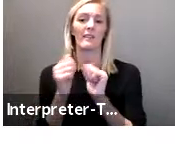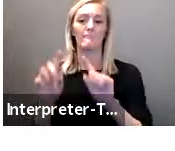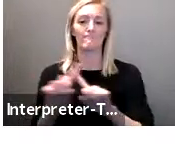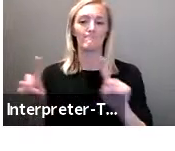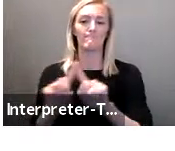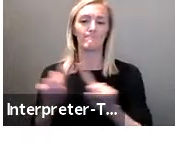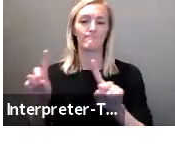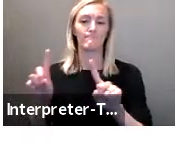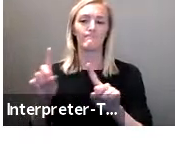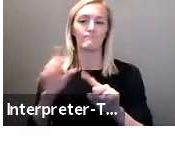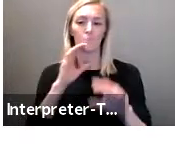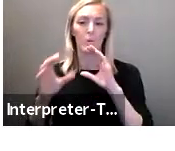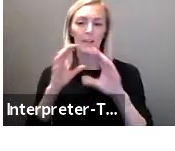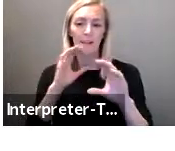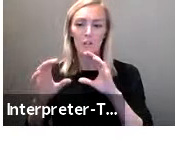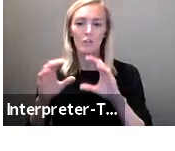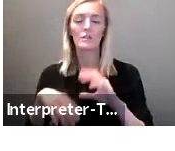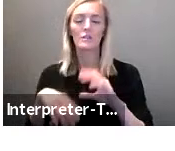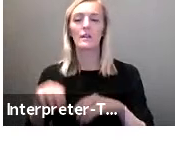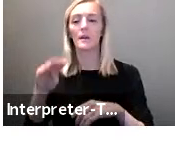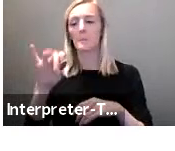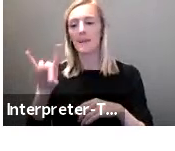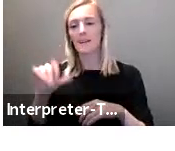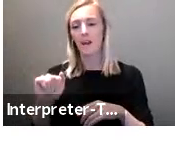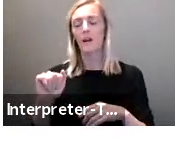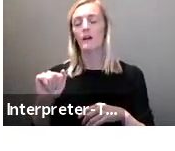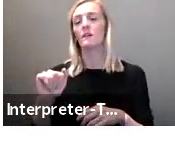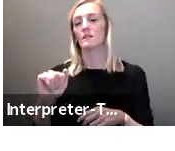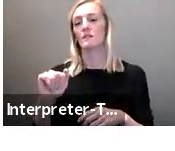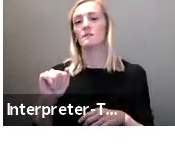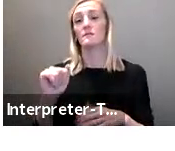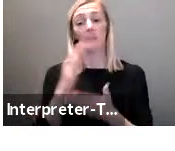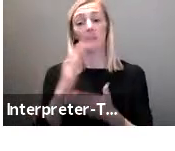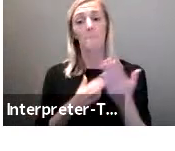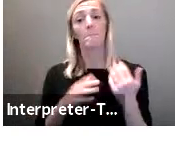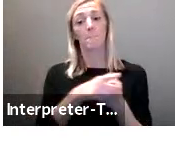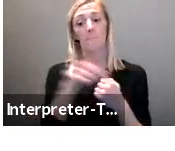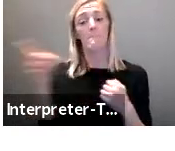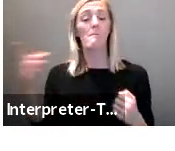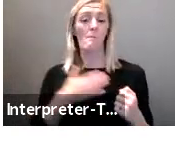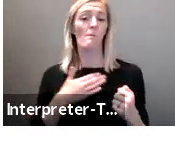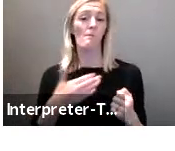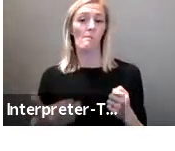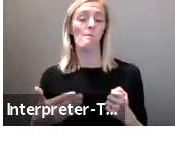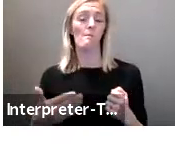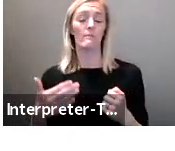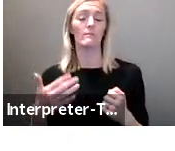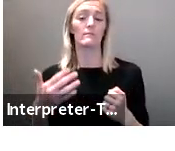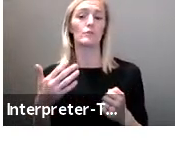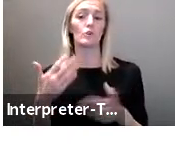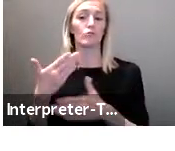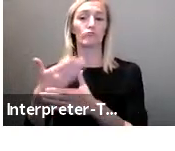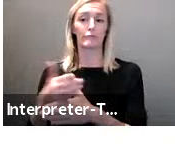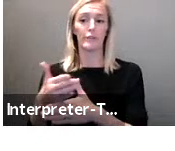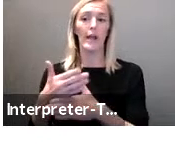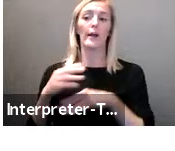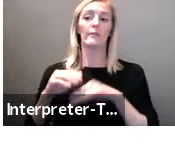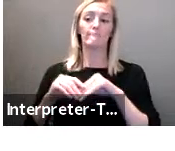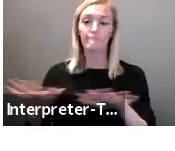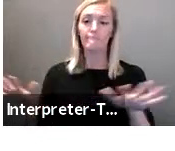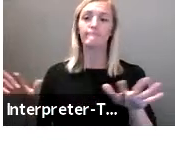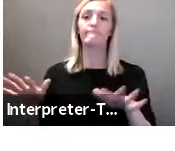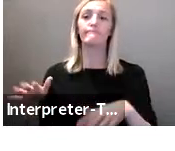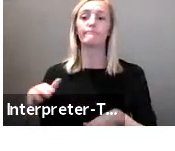communications outlets and media sources, because there are some that are out there that are willing to disseminate productive